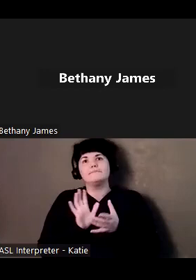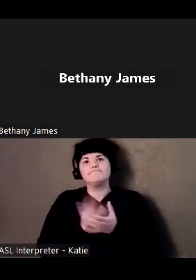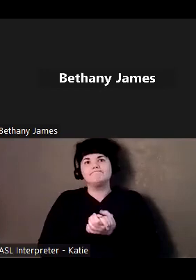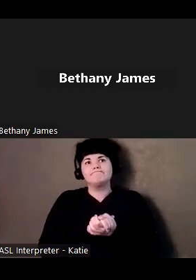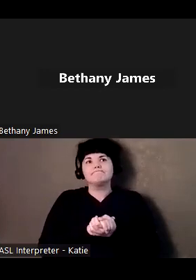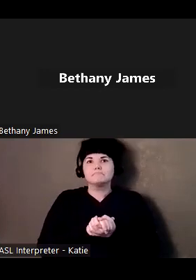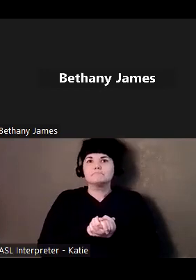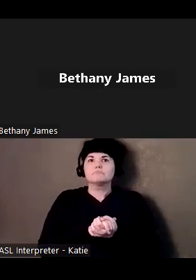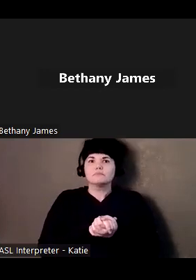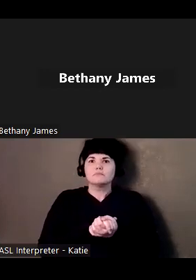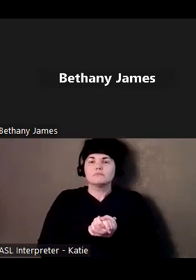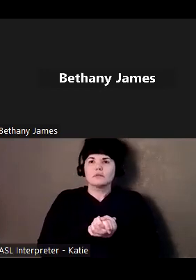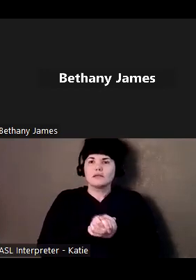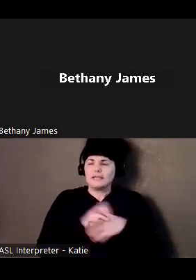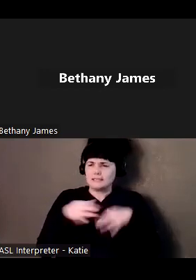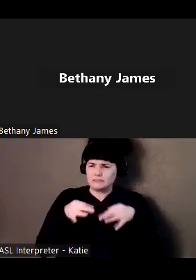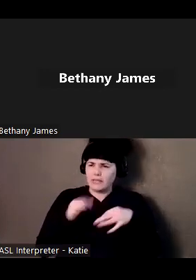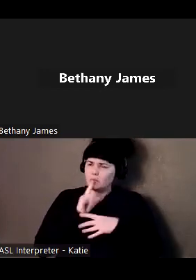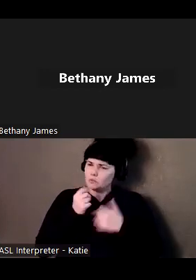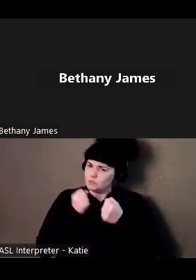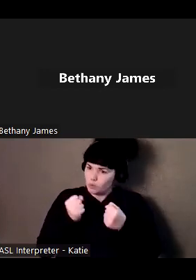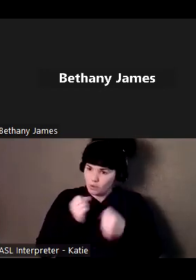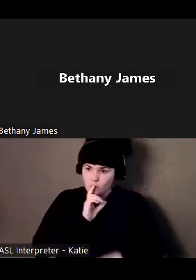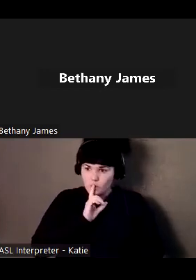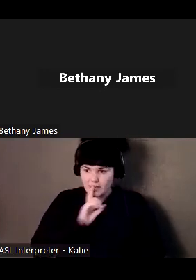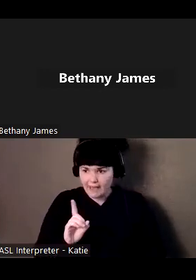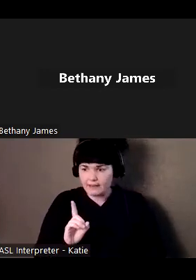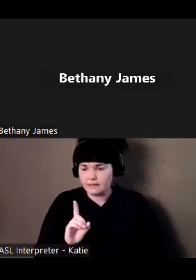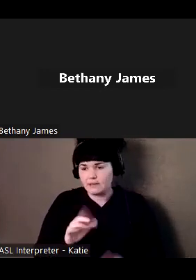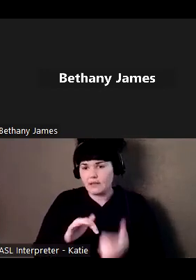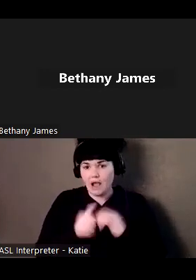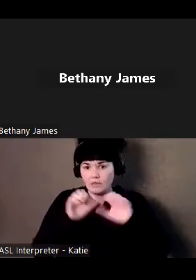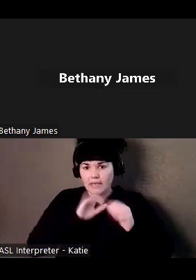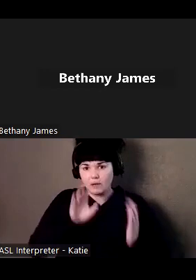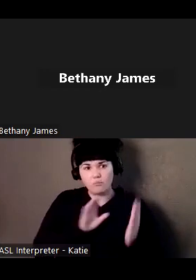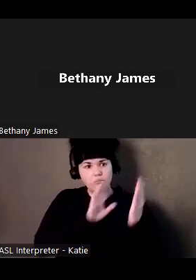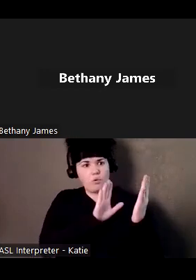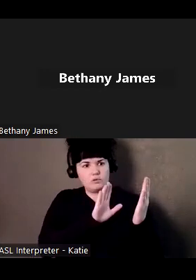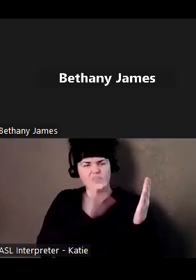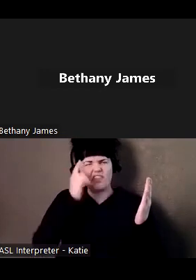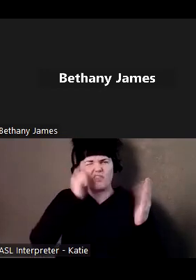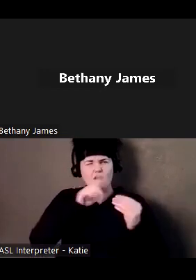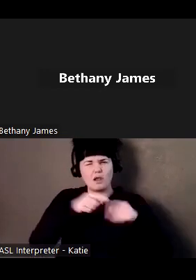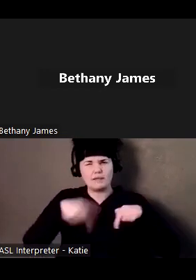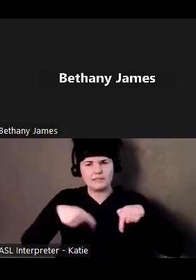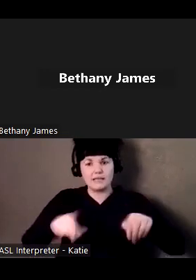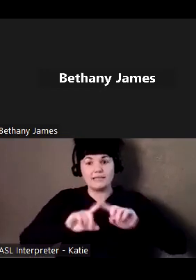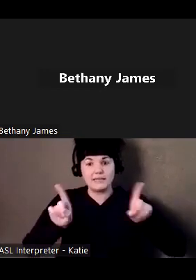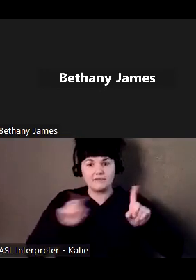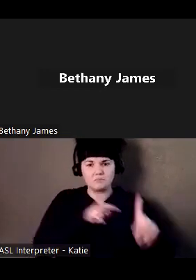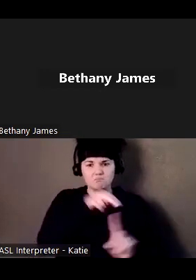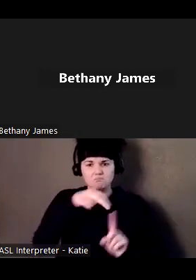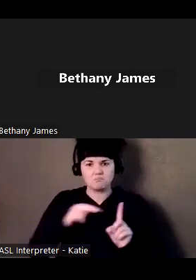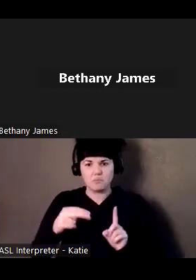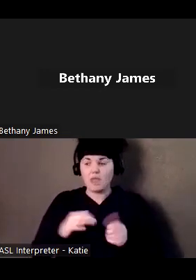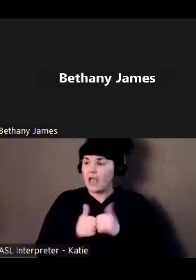firm realities of how they can come at the thought of anxiety differently. How do we determine when